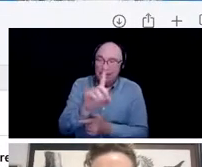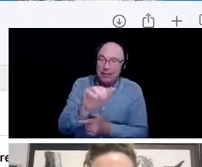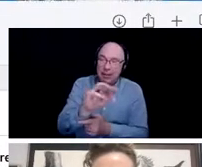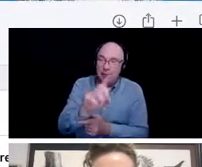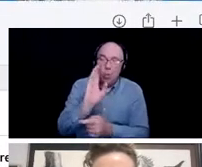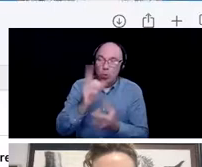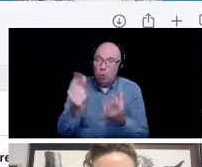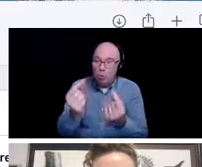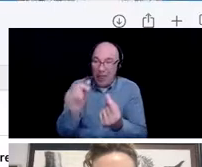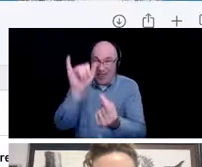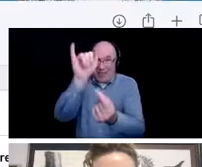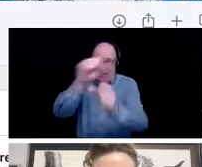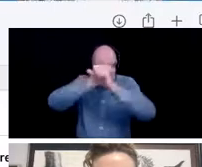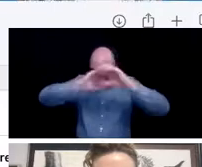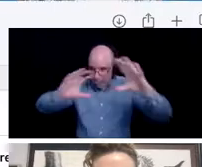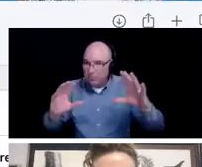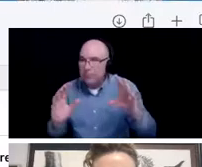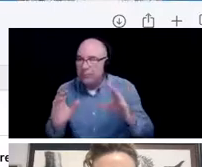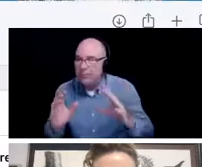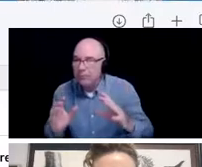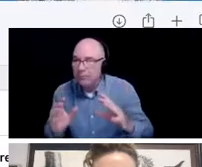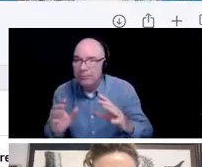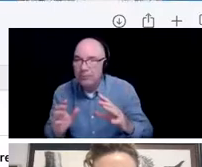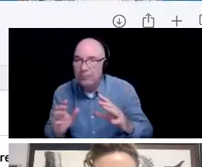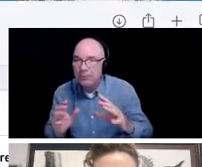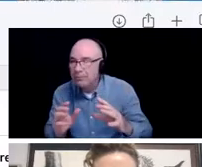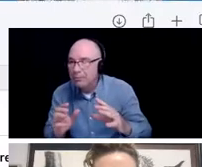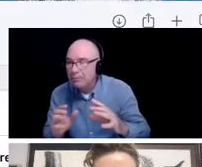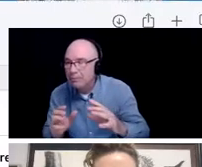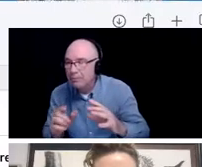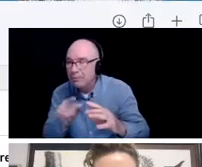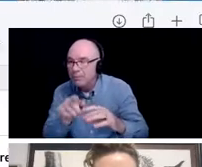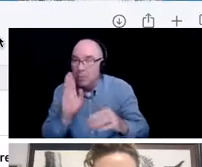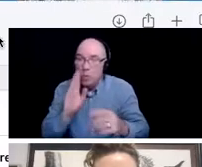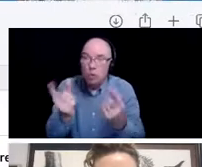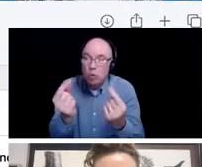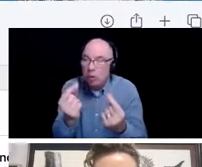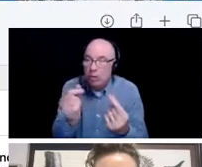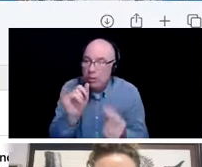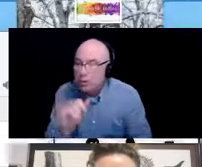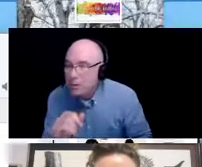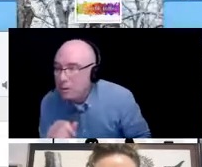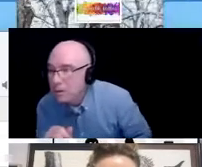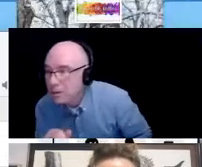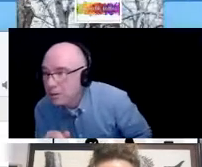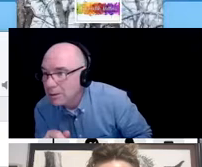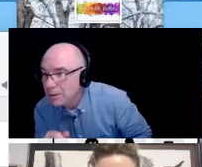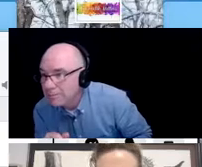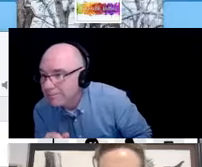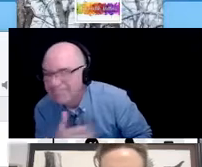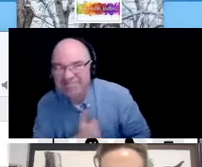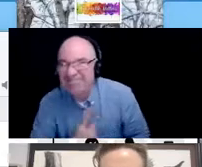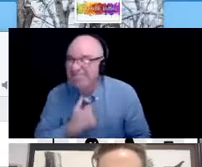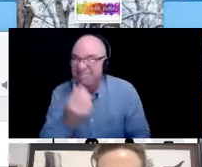hear it coming up, you get really good at yourself. Would. Right? And that's just sabotage. Oh, no, not going there.